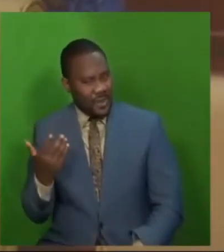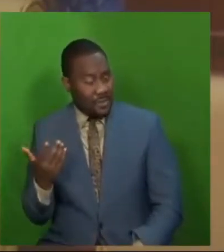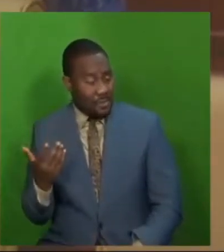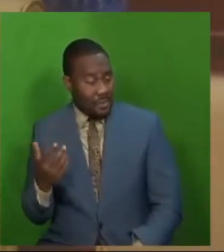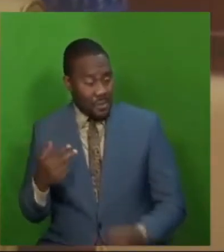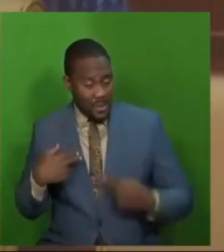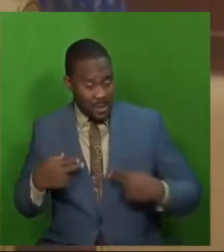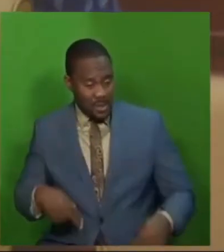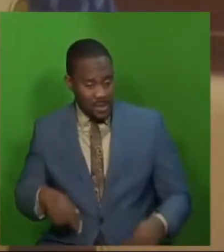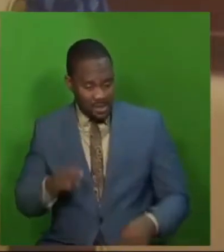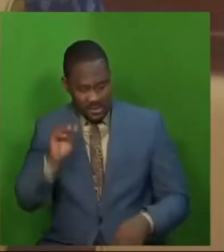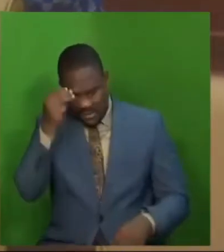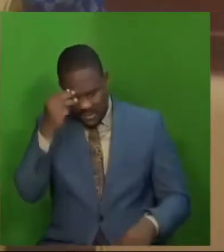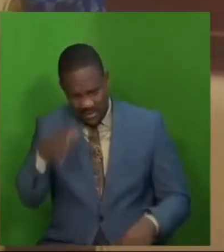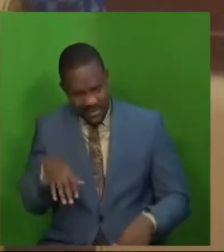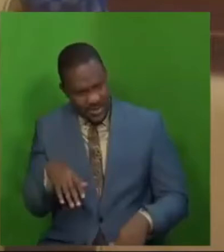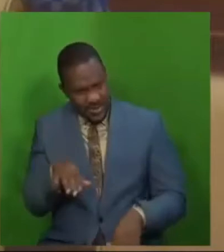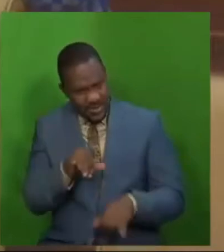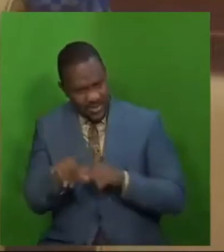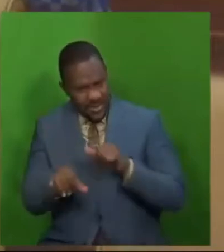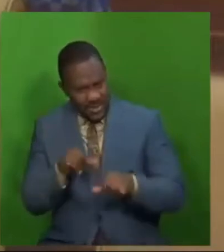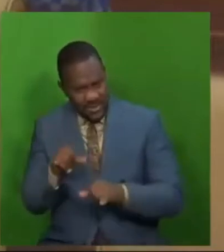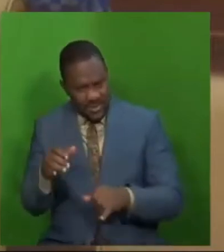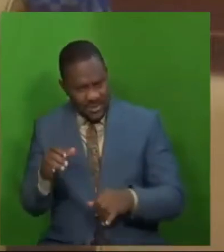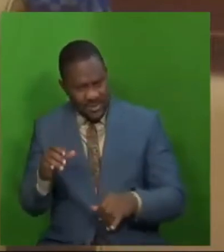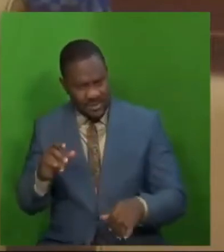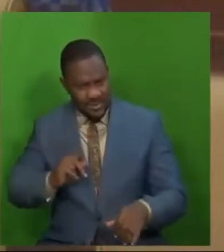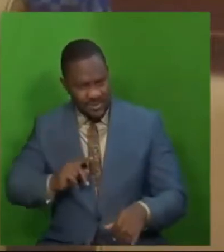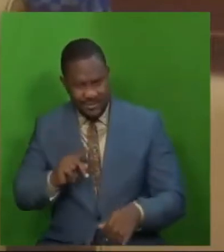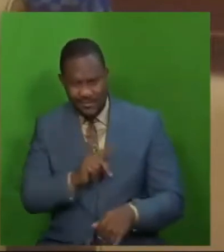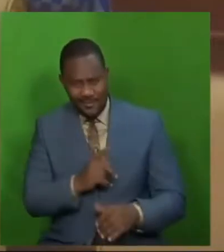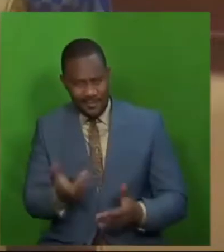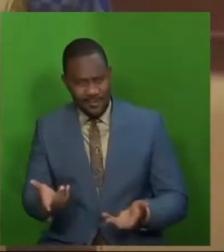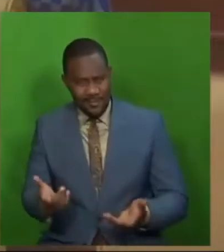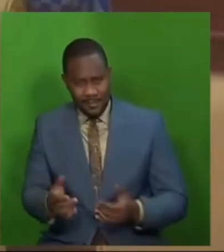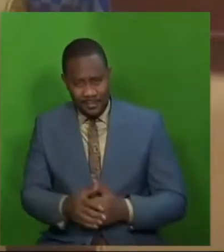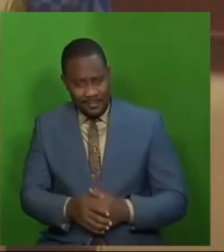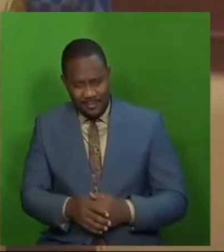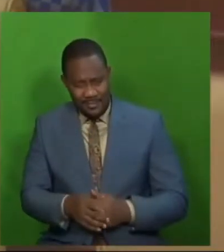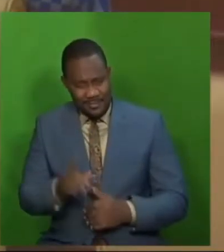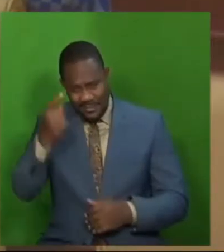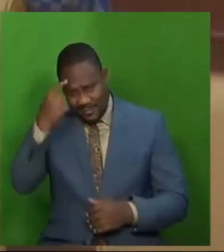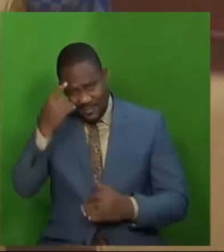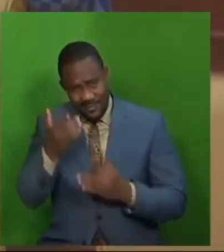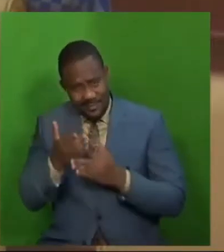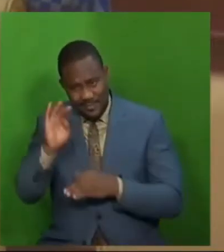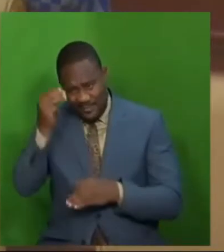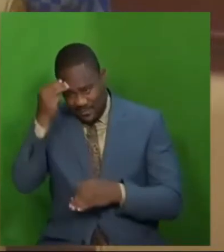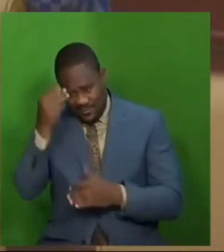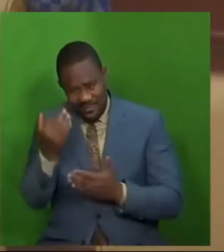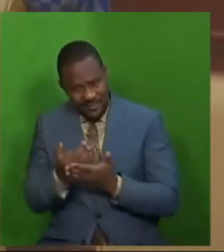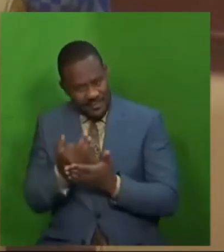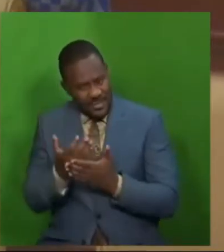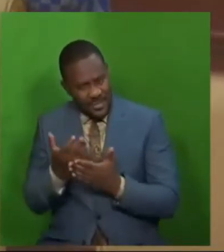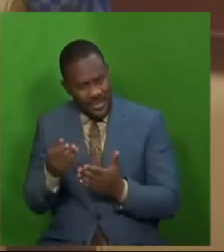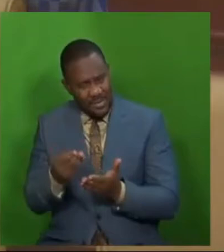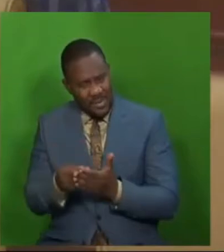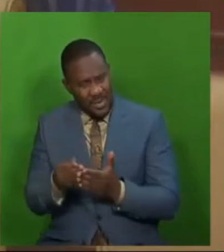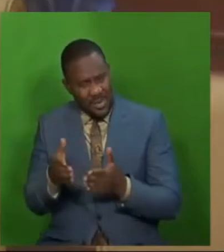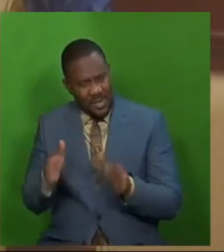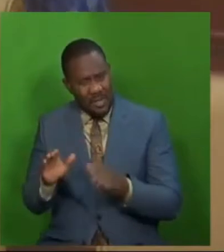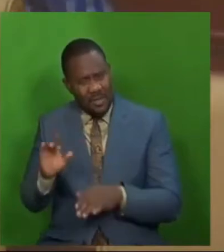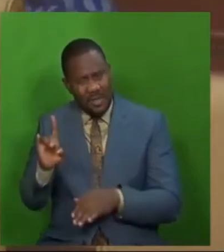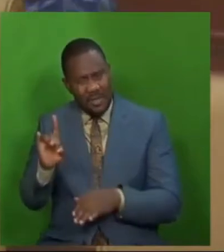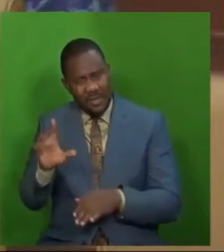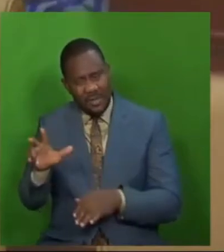say on authority that government, through Ministry of Finance, granted financial clearance of more than 83,000.